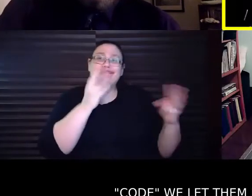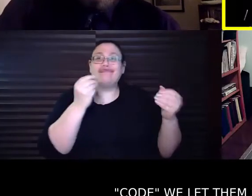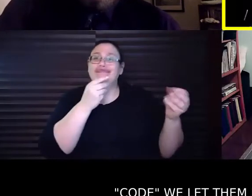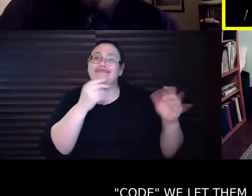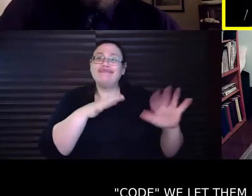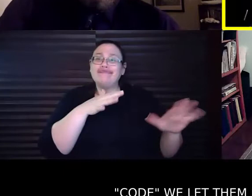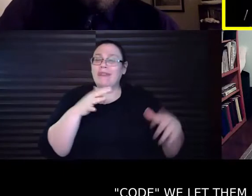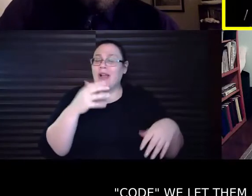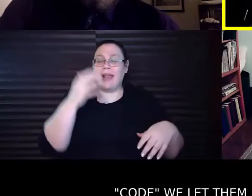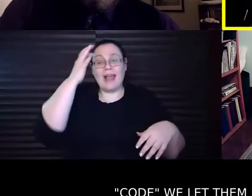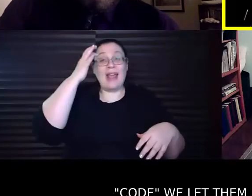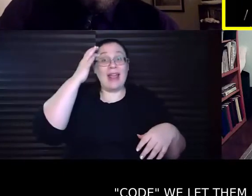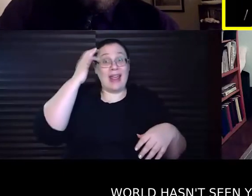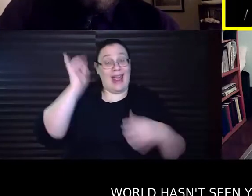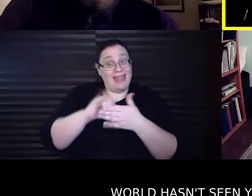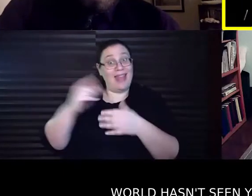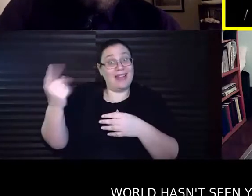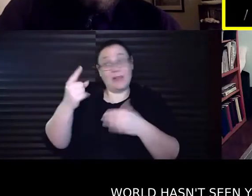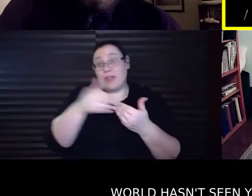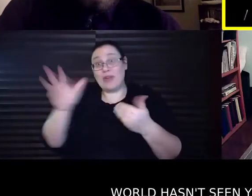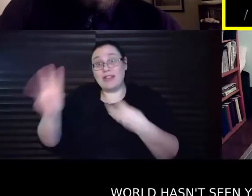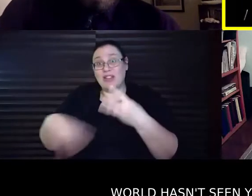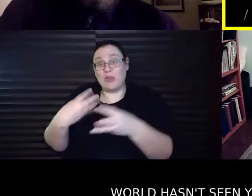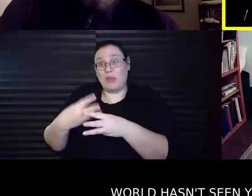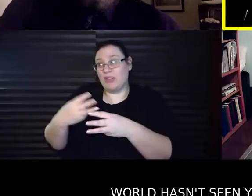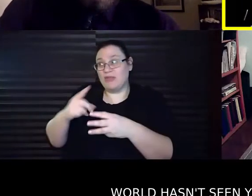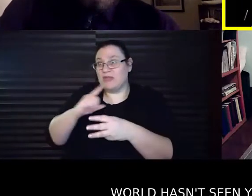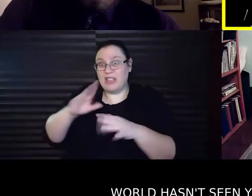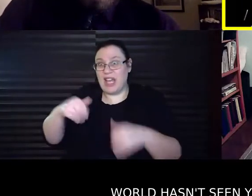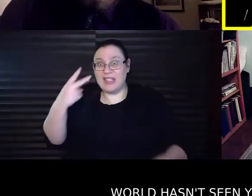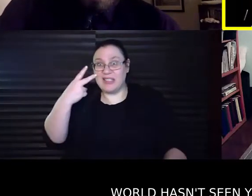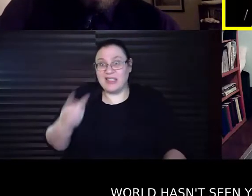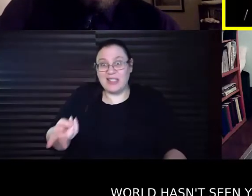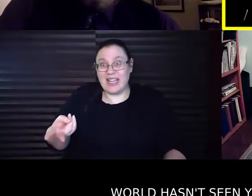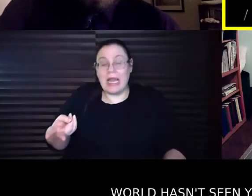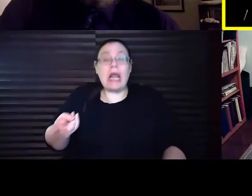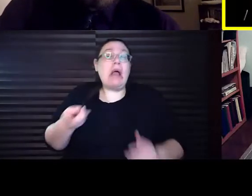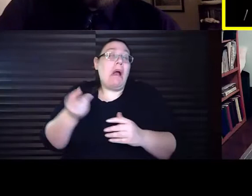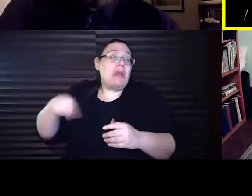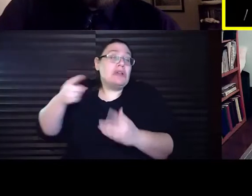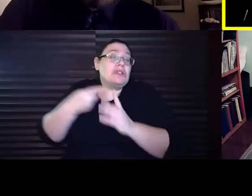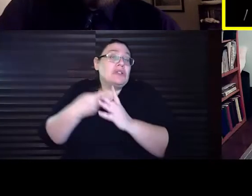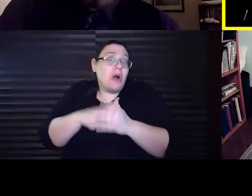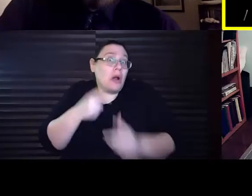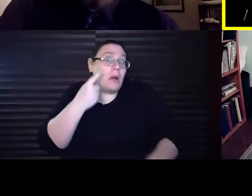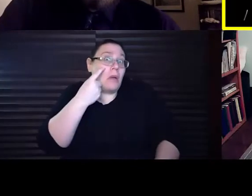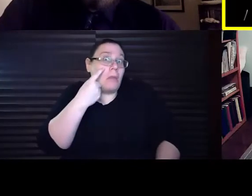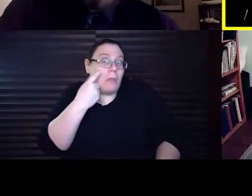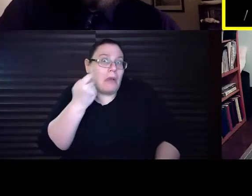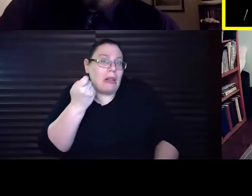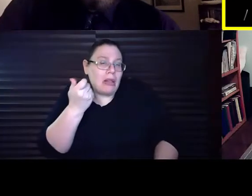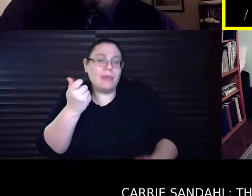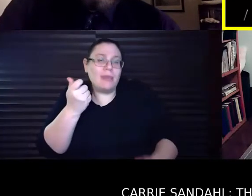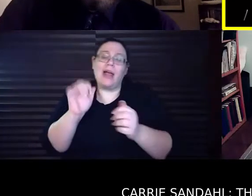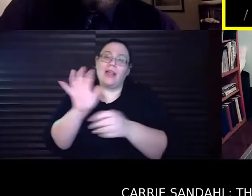have it. And that's something that the rest of the world hasn't really seen yet. And I think they're starting to get a glimpse of with films like Good Camp